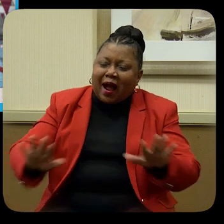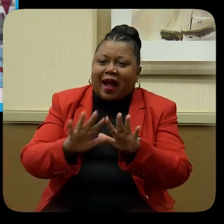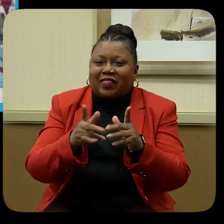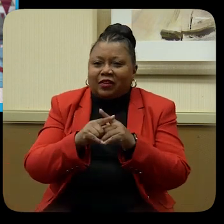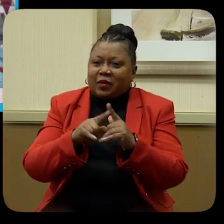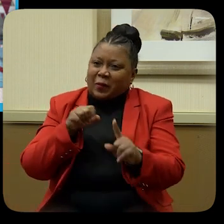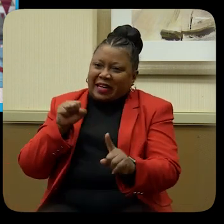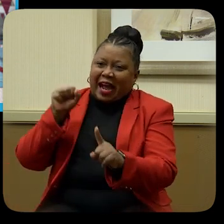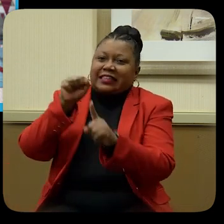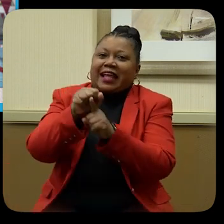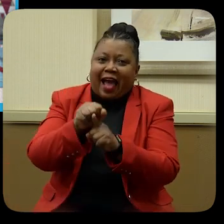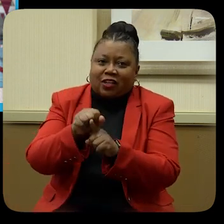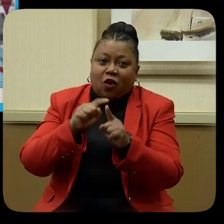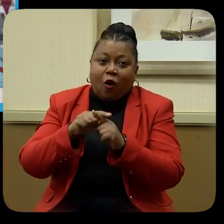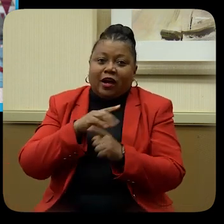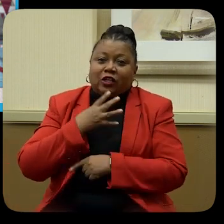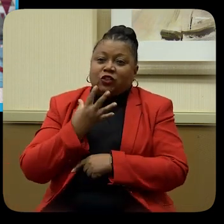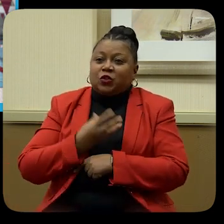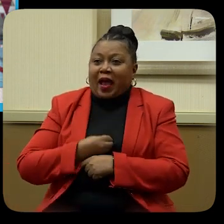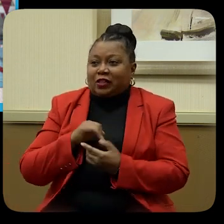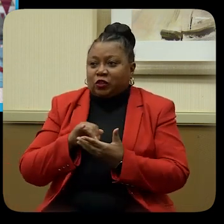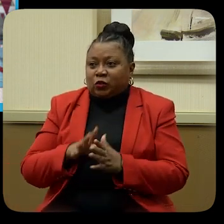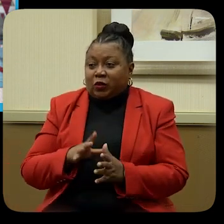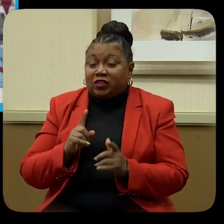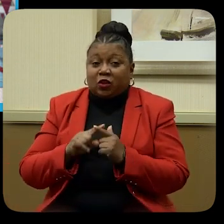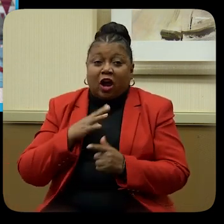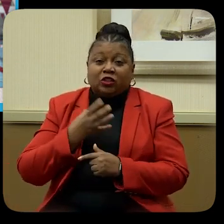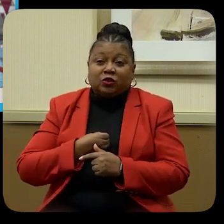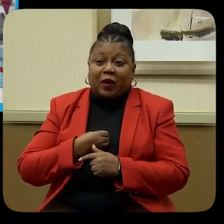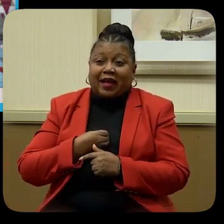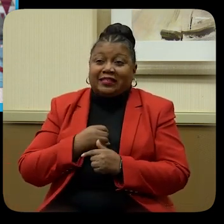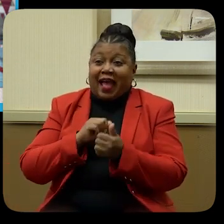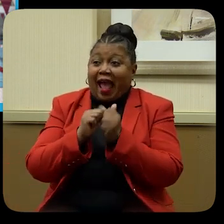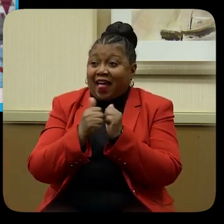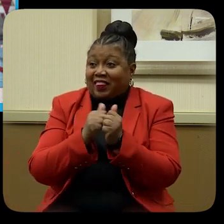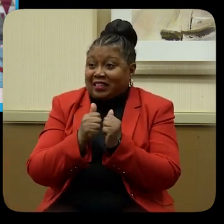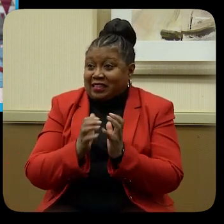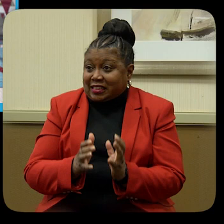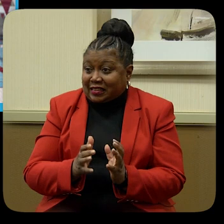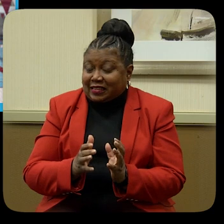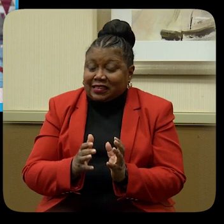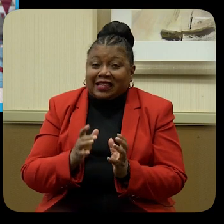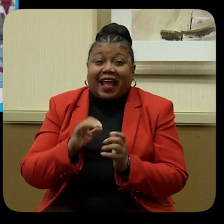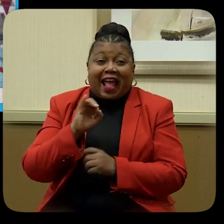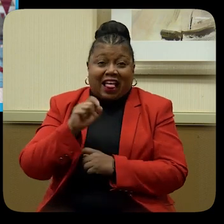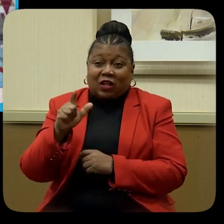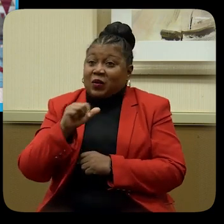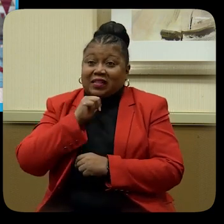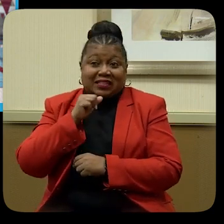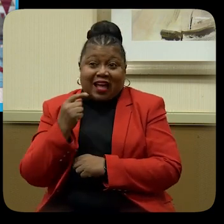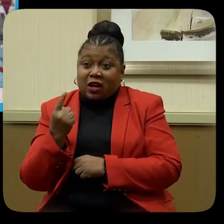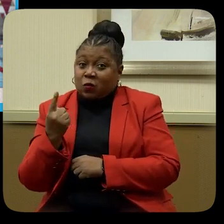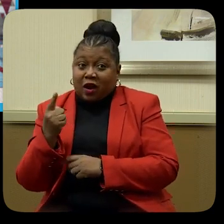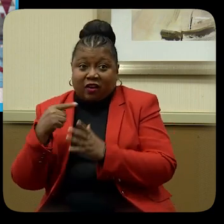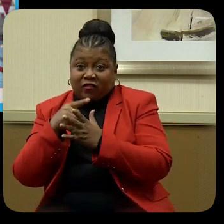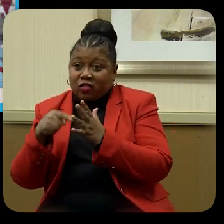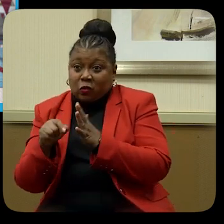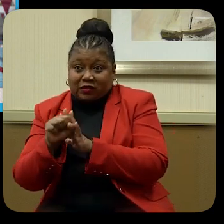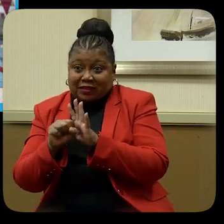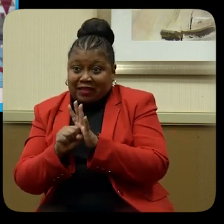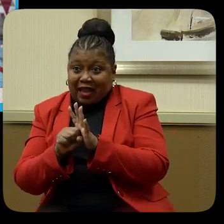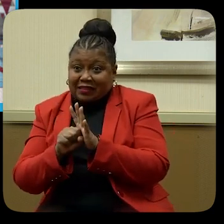kind of an attack on trans students or trans athletes. Illinois is not one of those